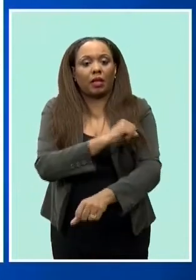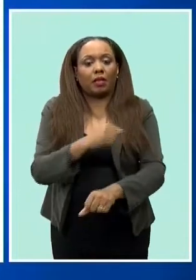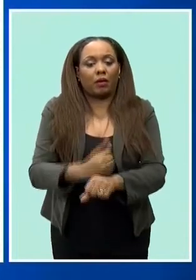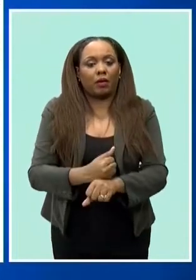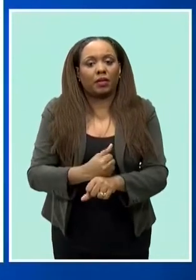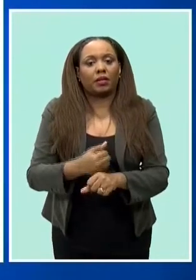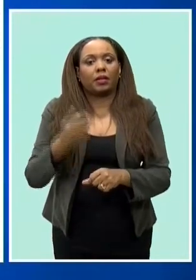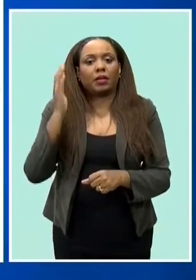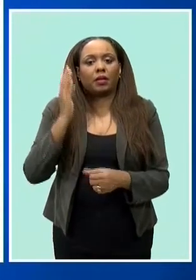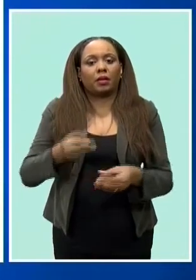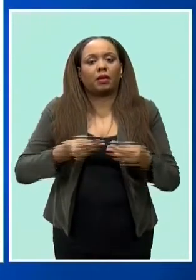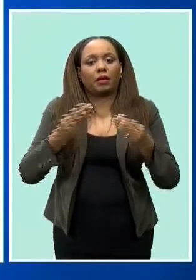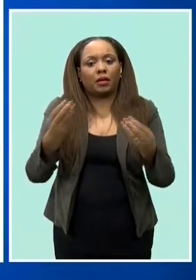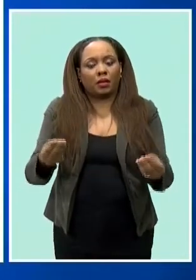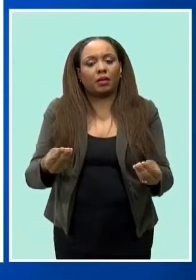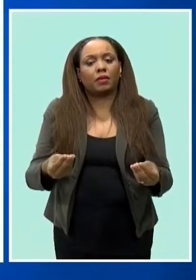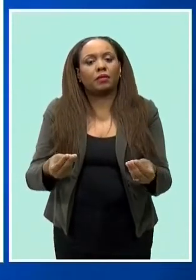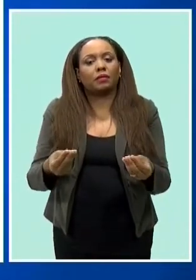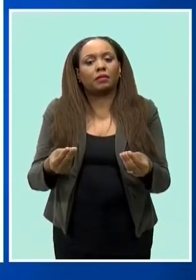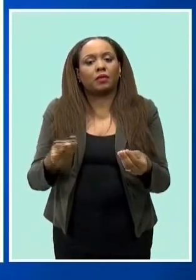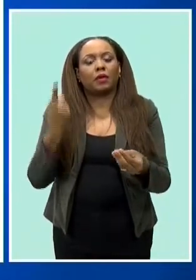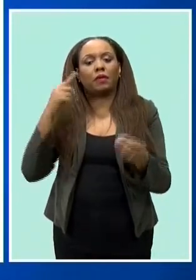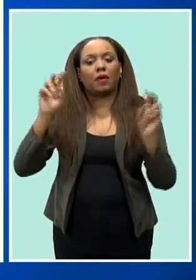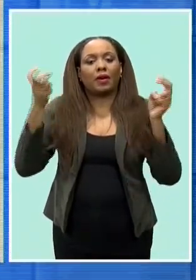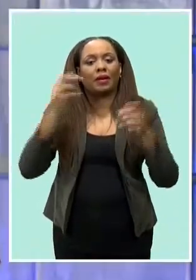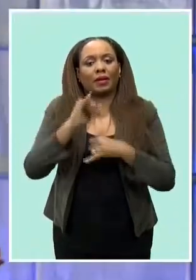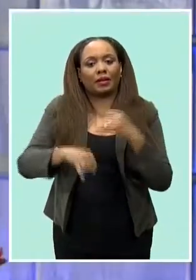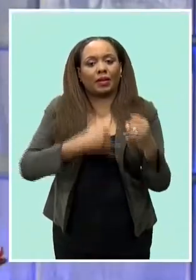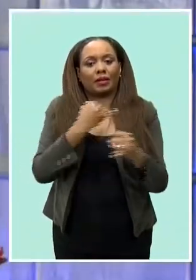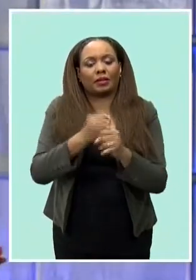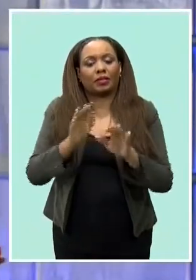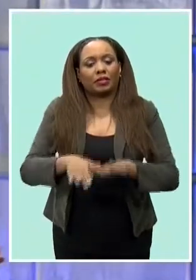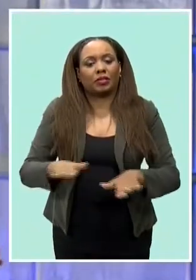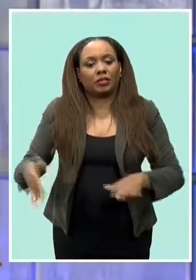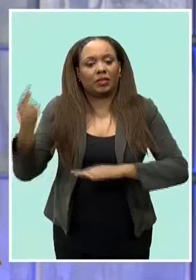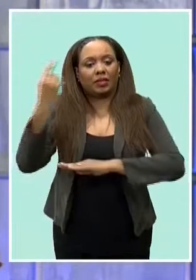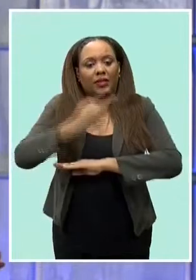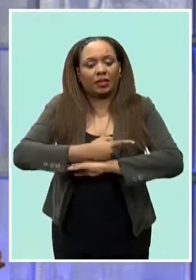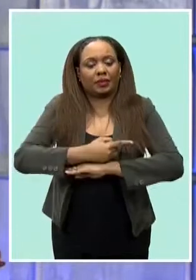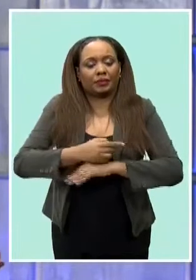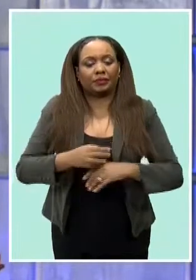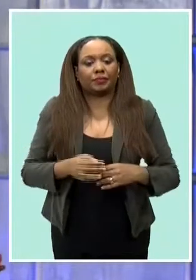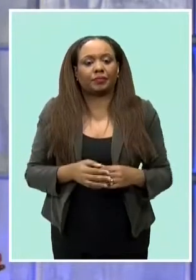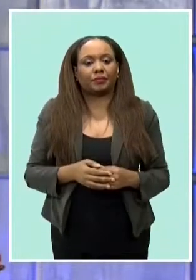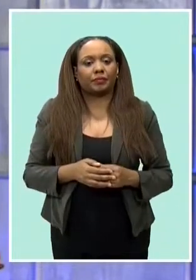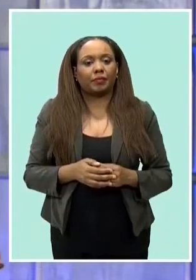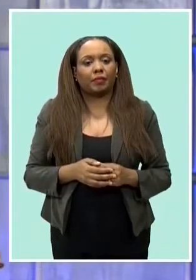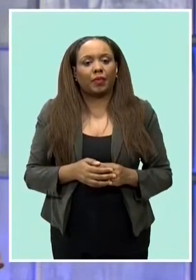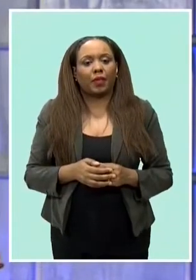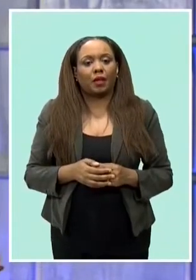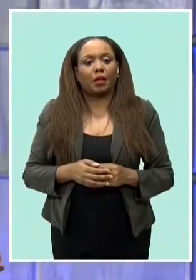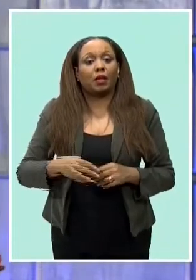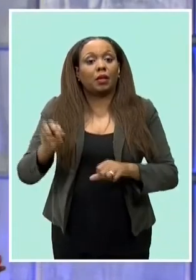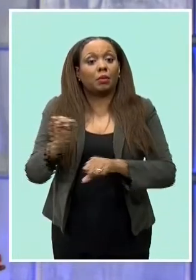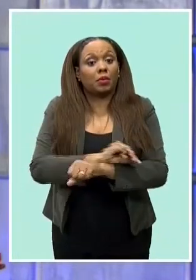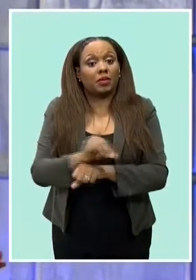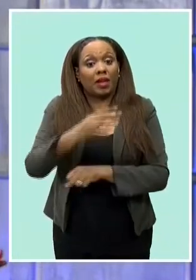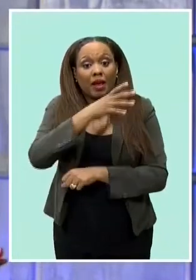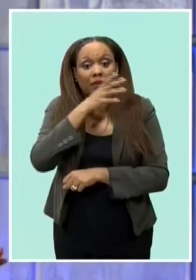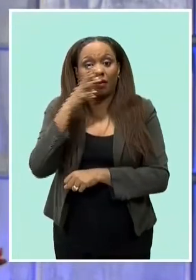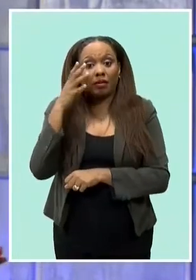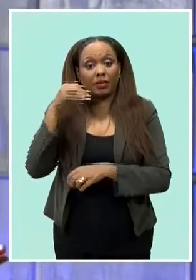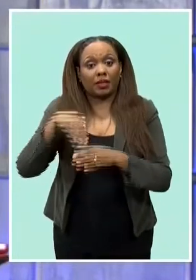20th, 2019, International Children's Day. In Dominica now, the Ministry of Agriculture has embarked on a